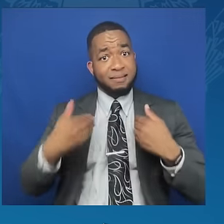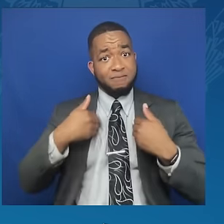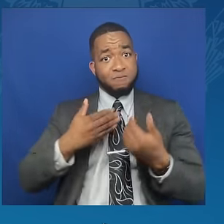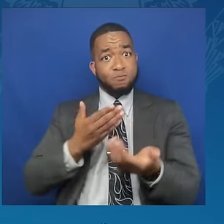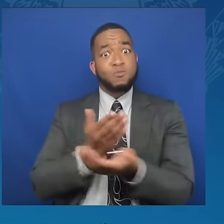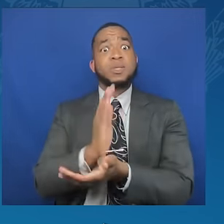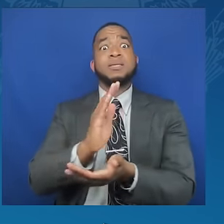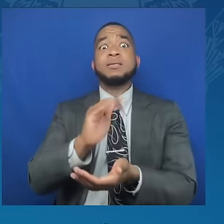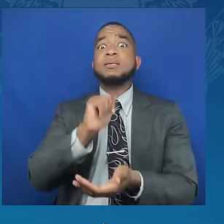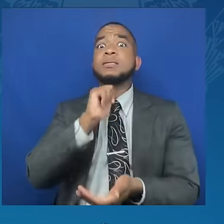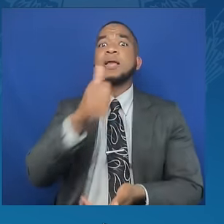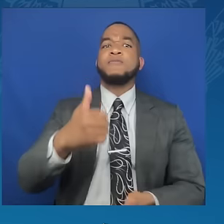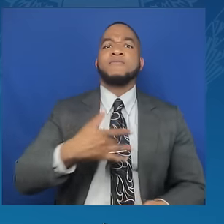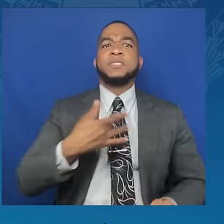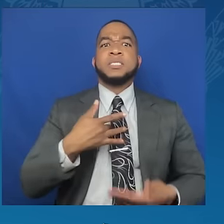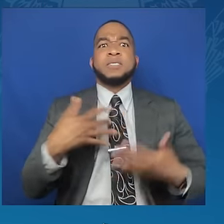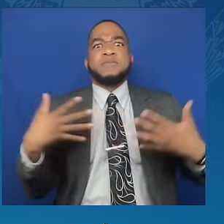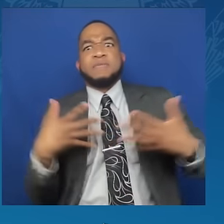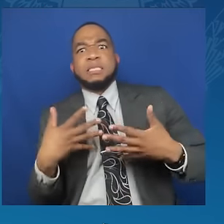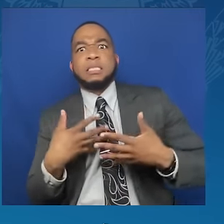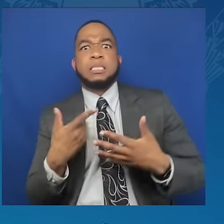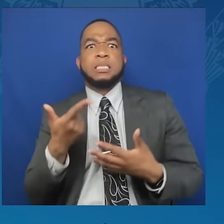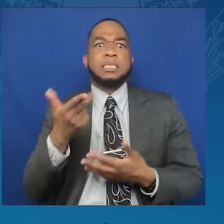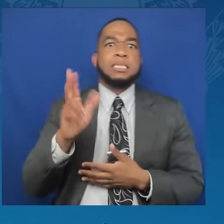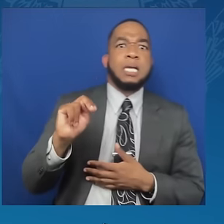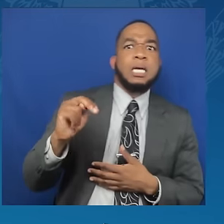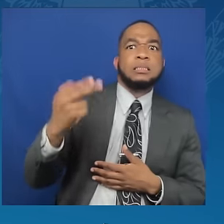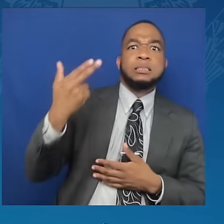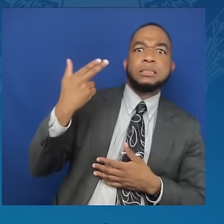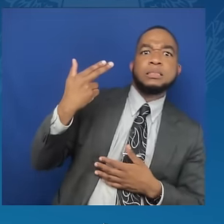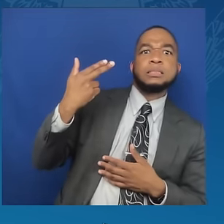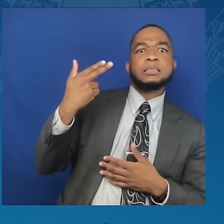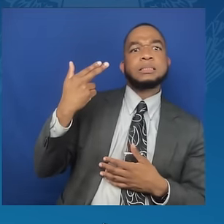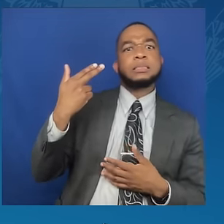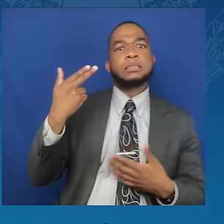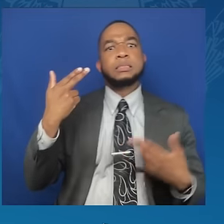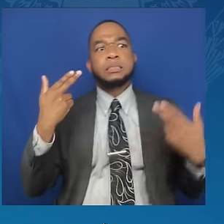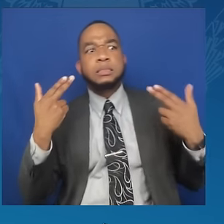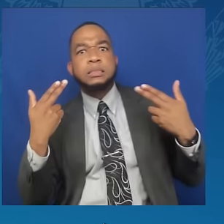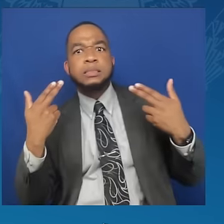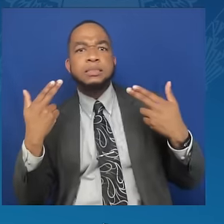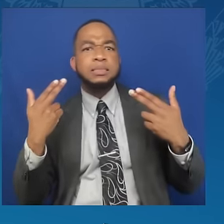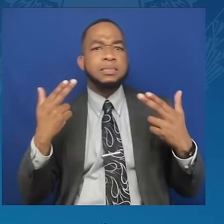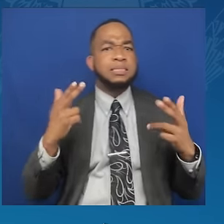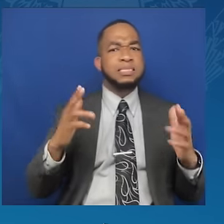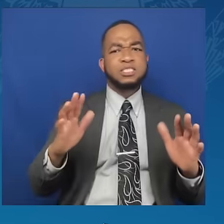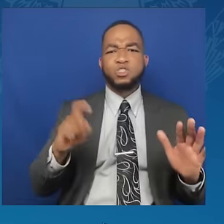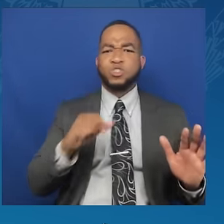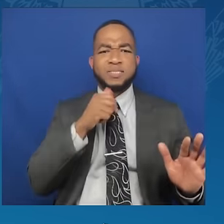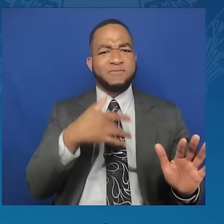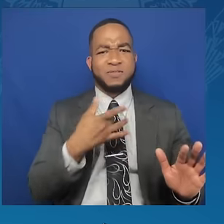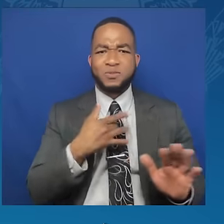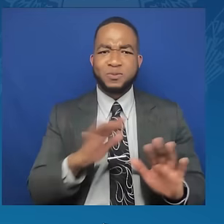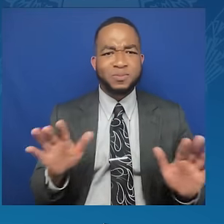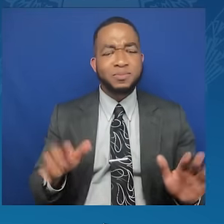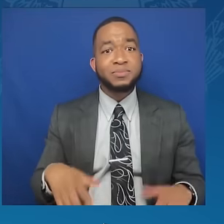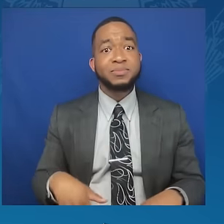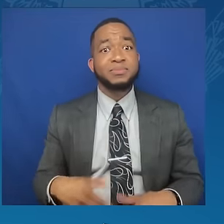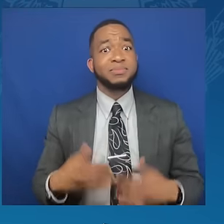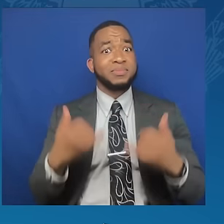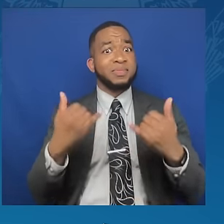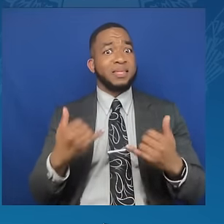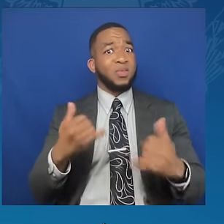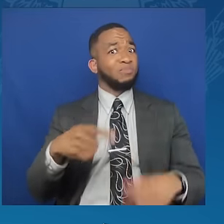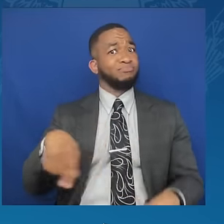And yet today, these extremists stand by and refuse to pass reasonable gun safety laws to keep